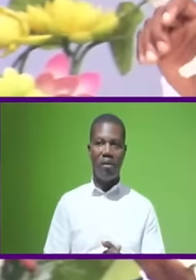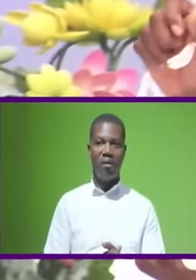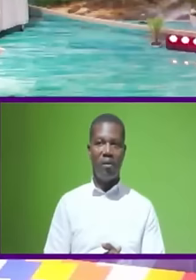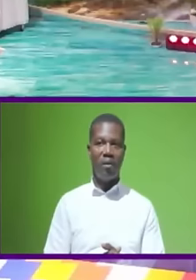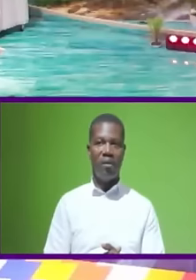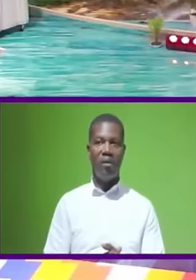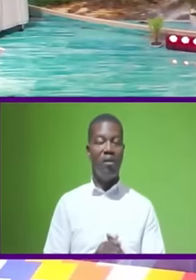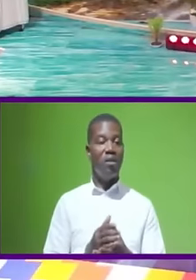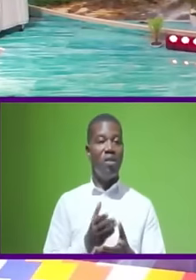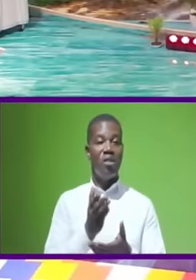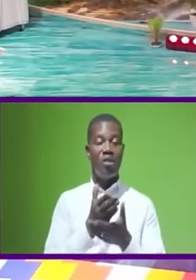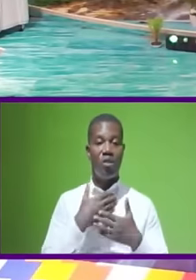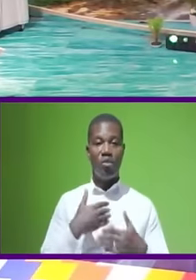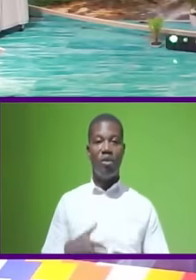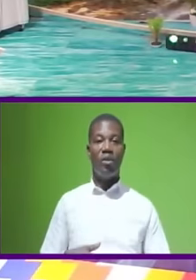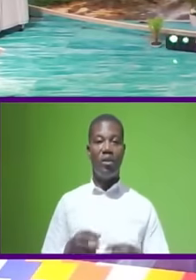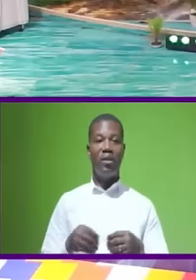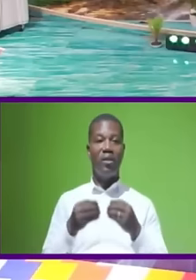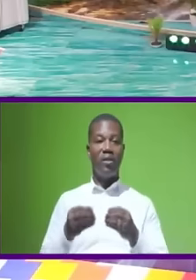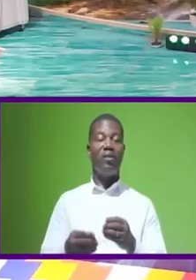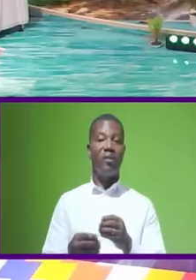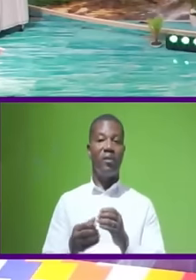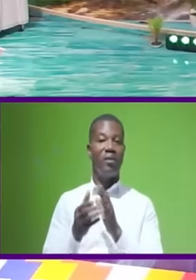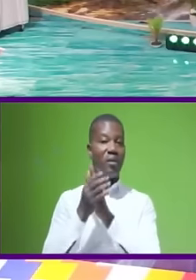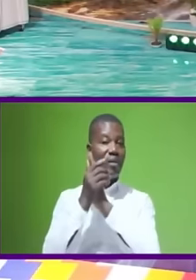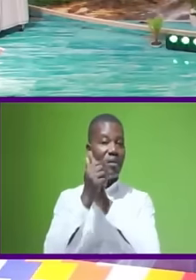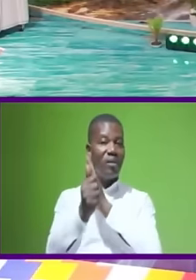obedience talent you wamesu amemfaso.